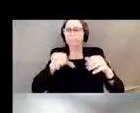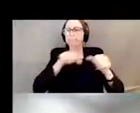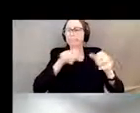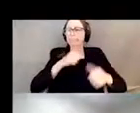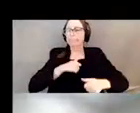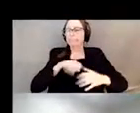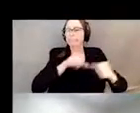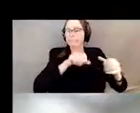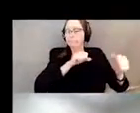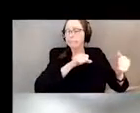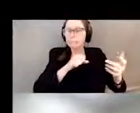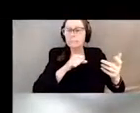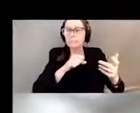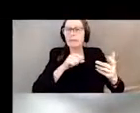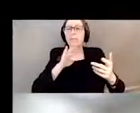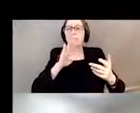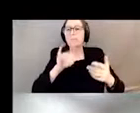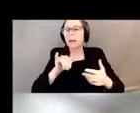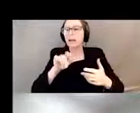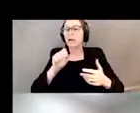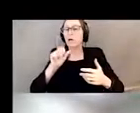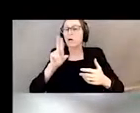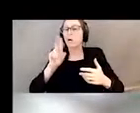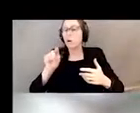2021, regardless of whether President Trump was